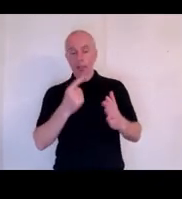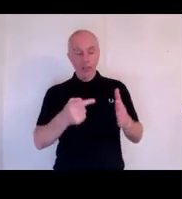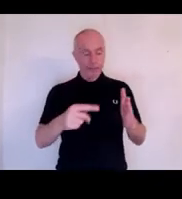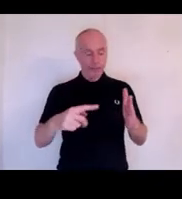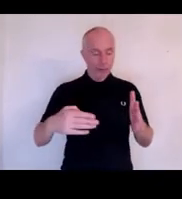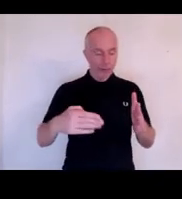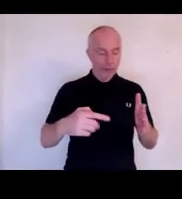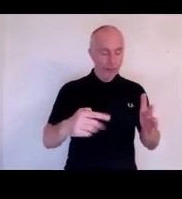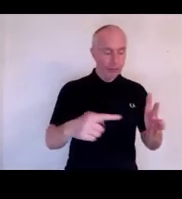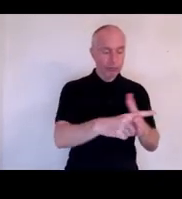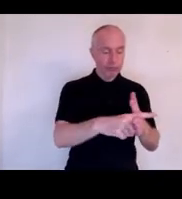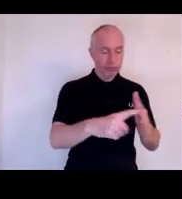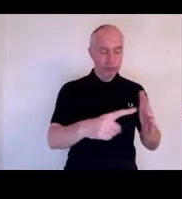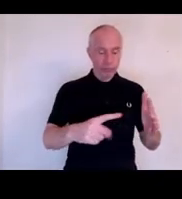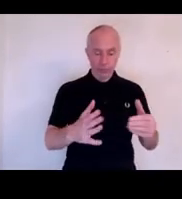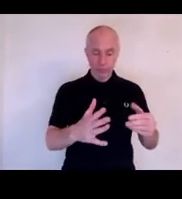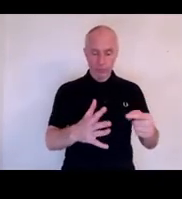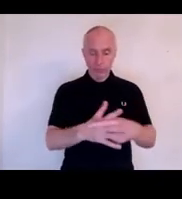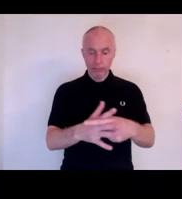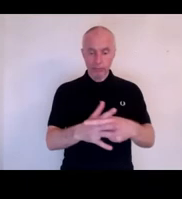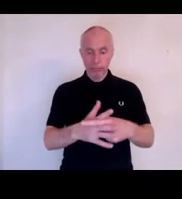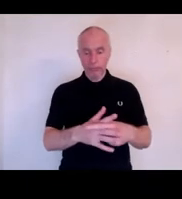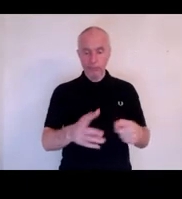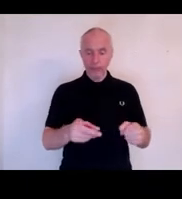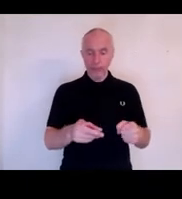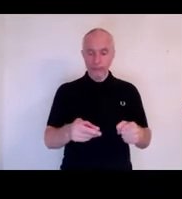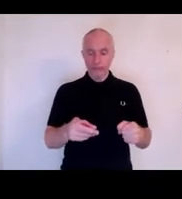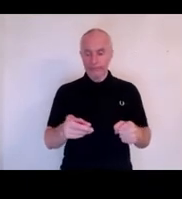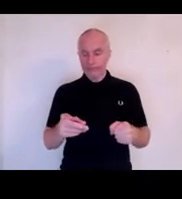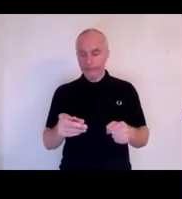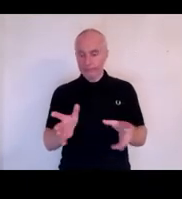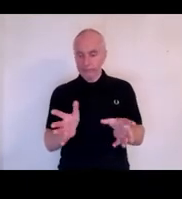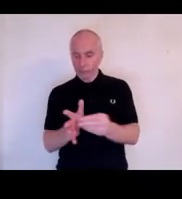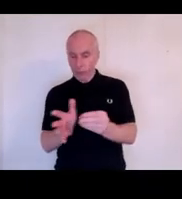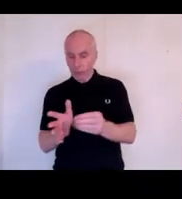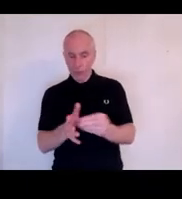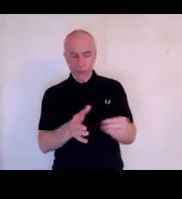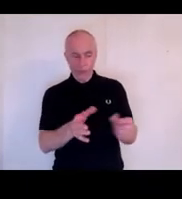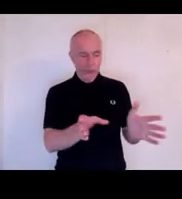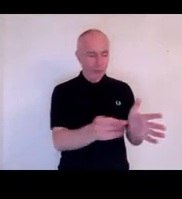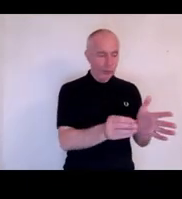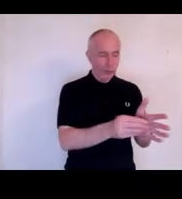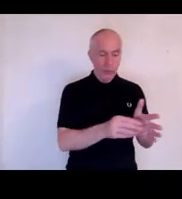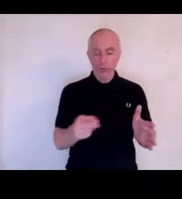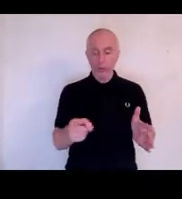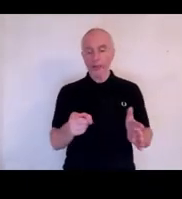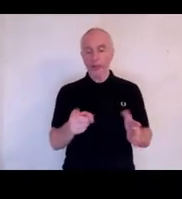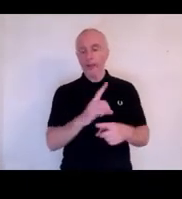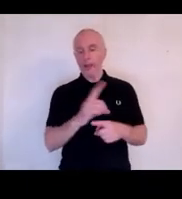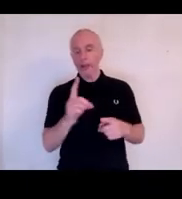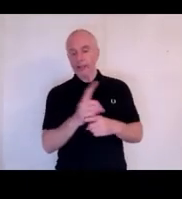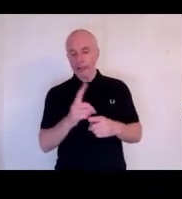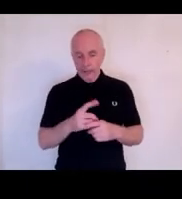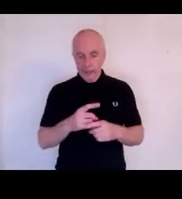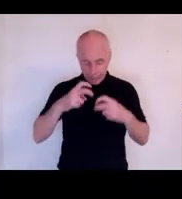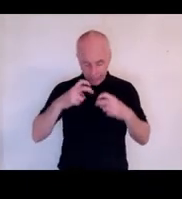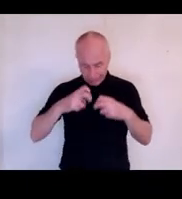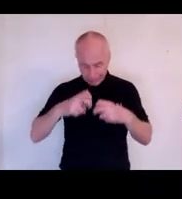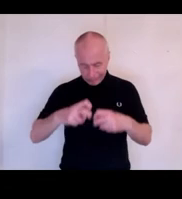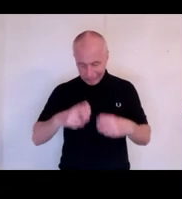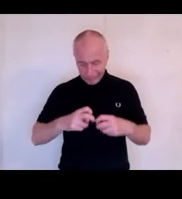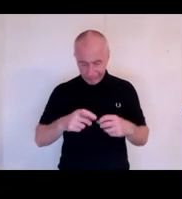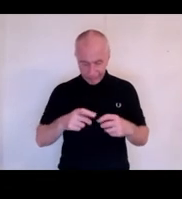register, which is then recorded and analysed post-experimentation to start working out the probability